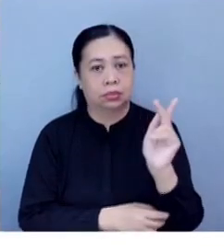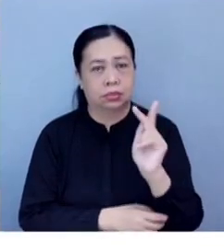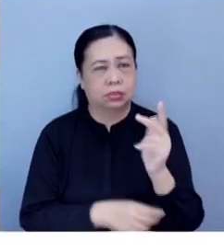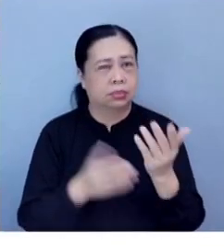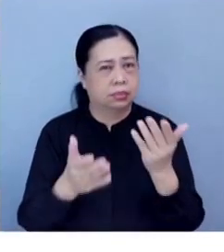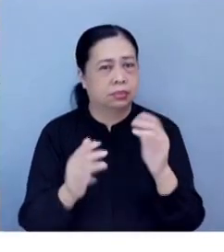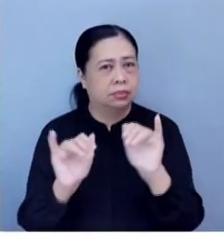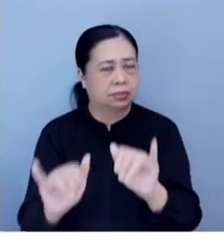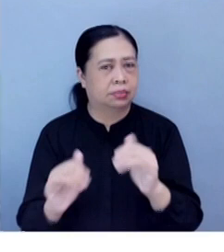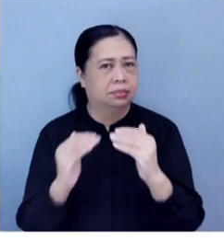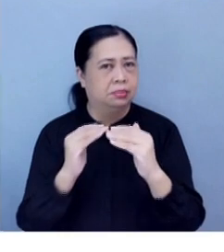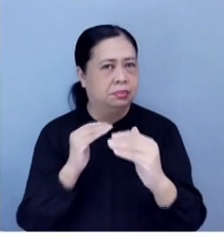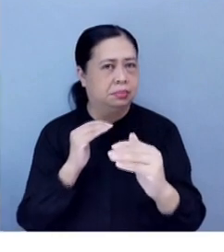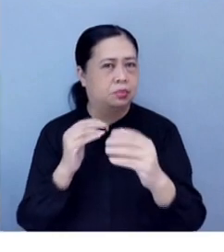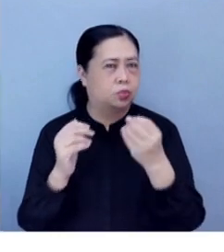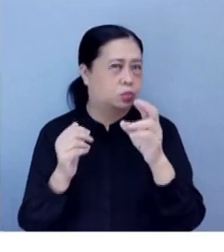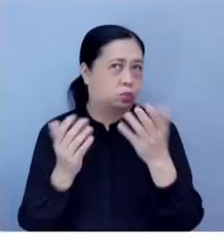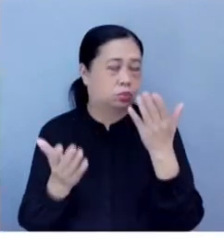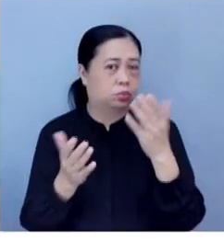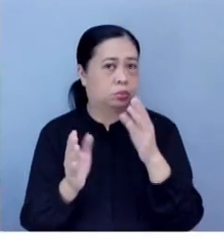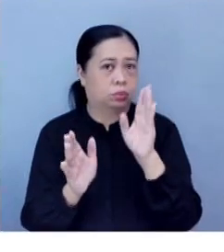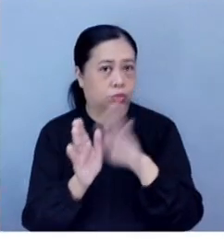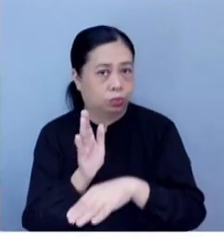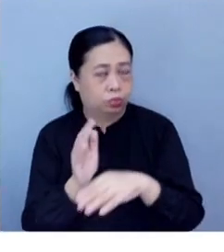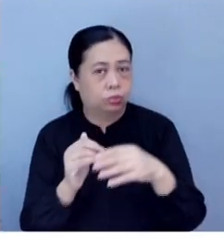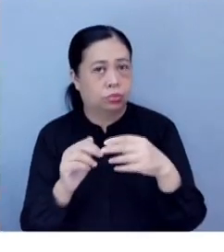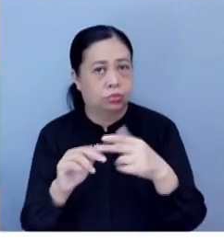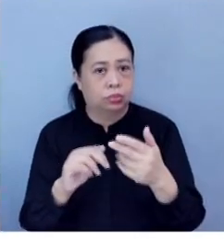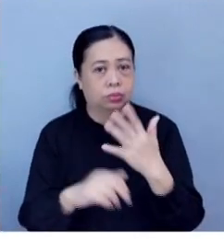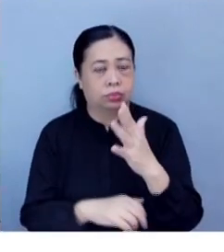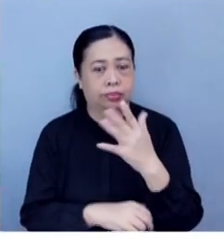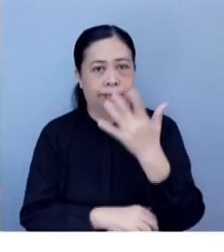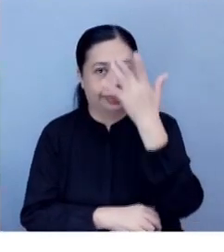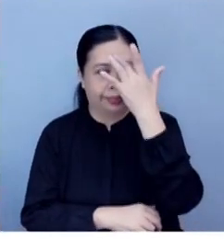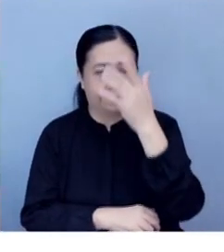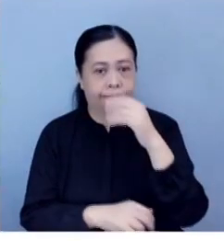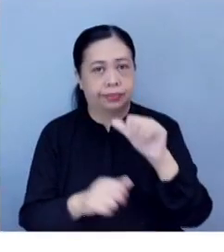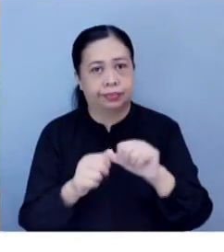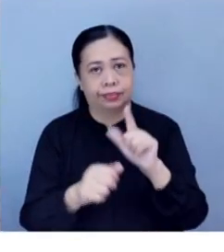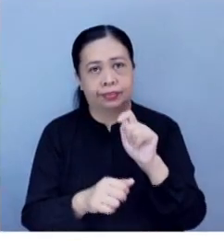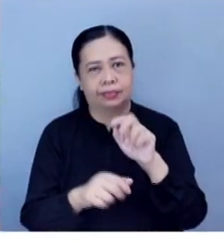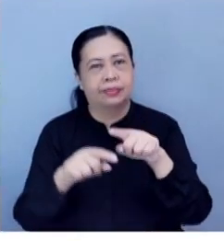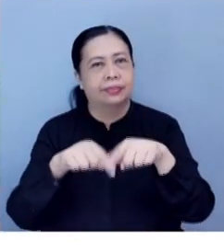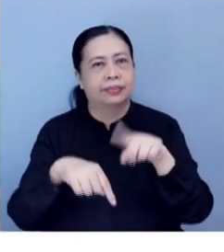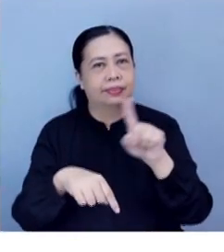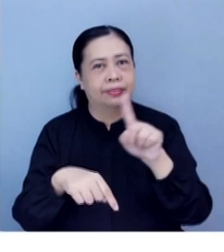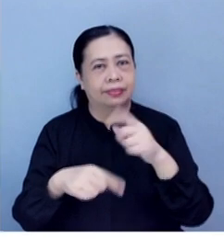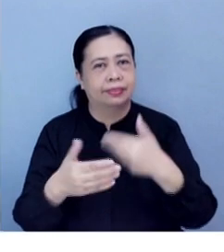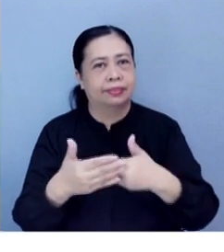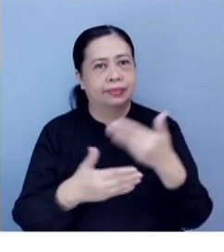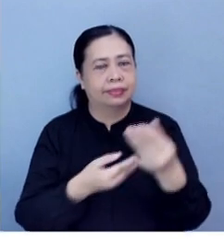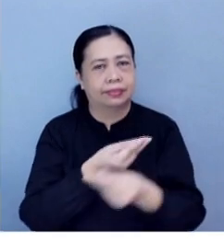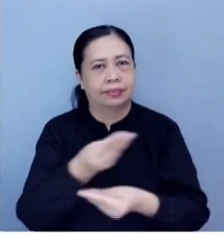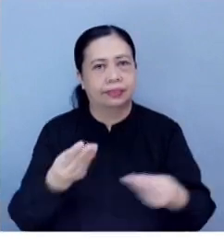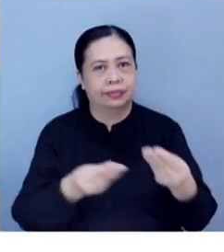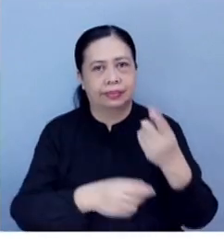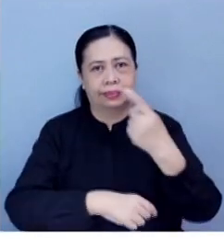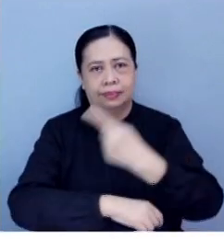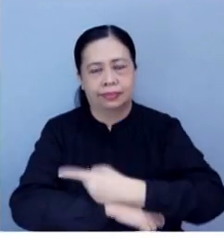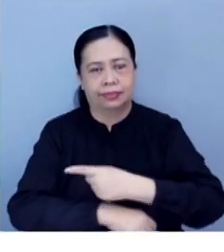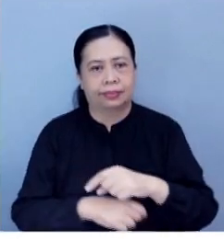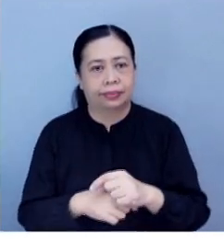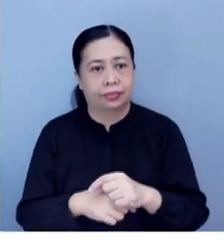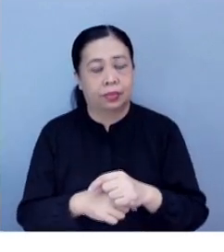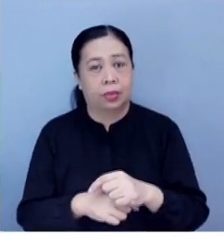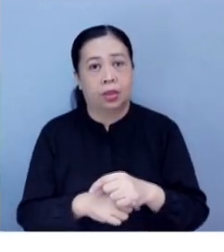stay the same or could be cheaper by 50 centavos per liter depending on the next trading days. Now, fuel